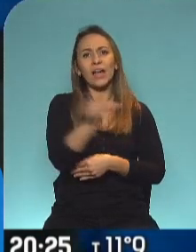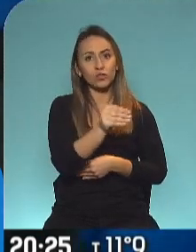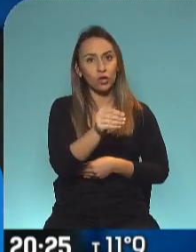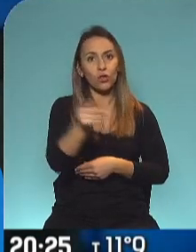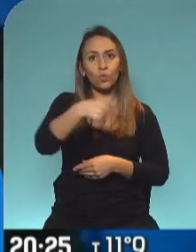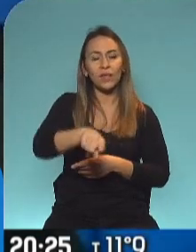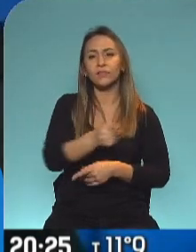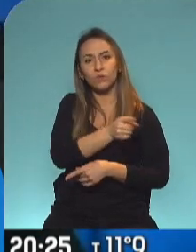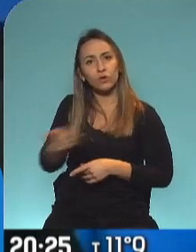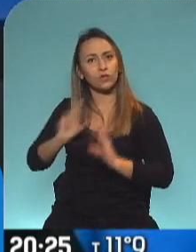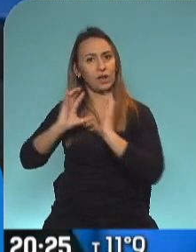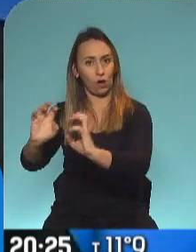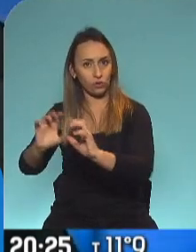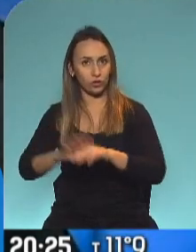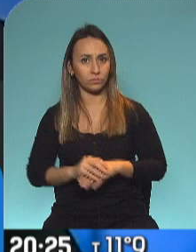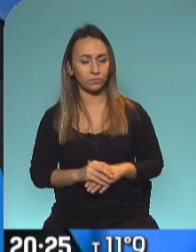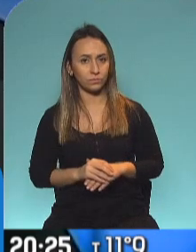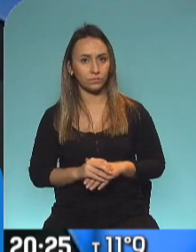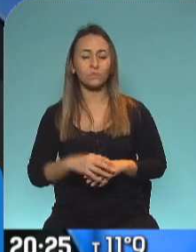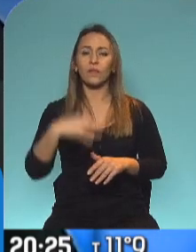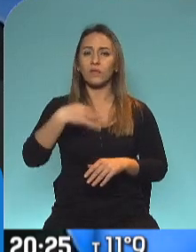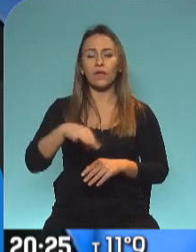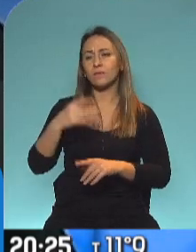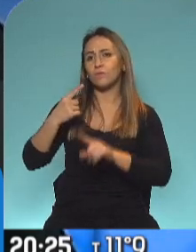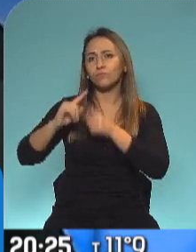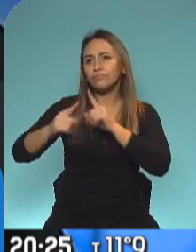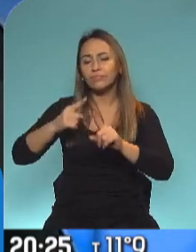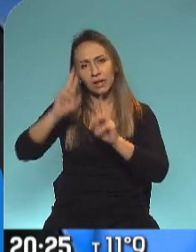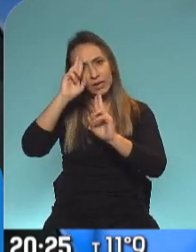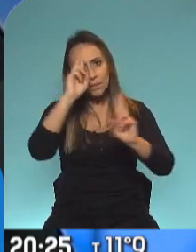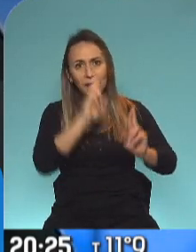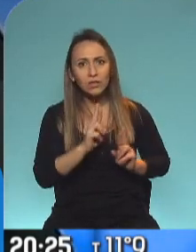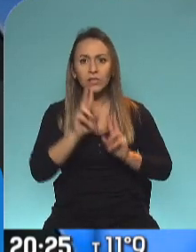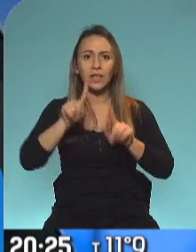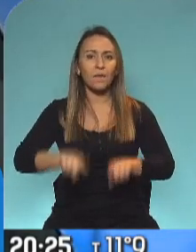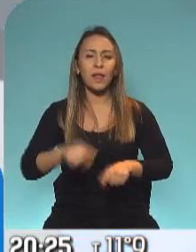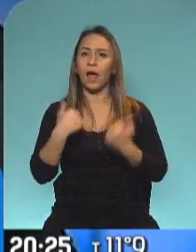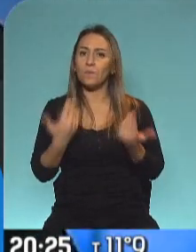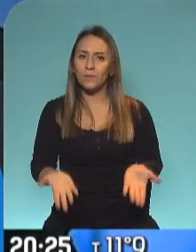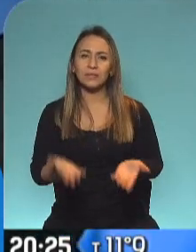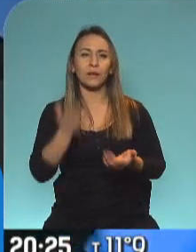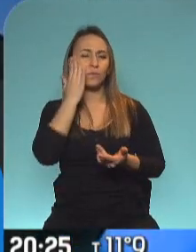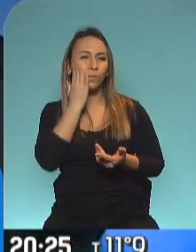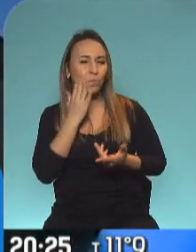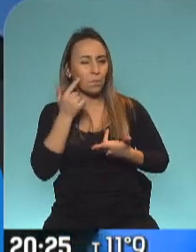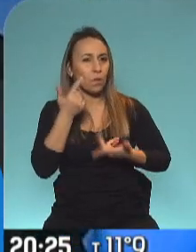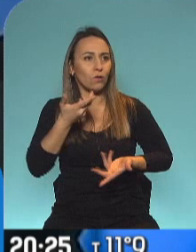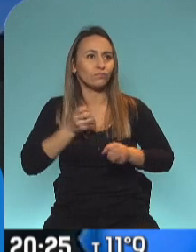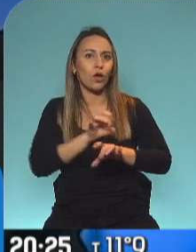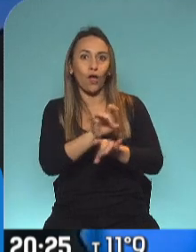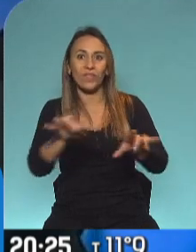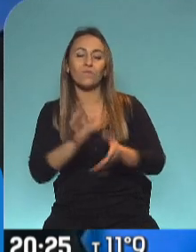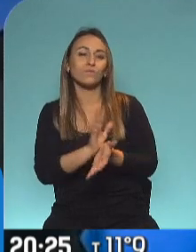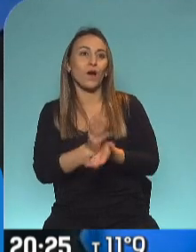hate, treat each other with dignity, and take every opportunity to spread kindness. As we combat the